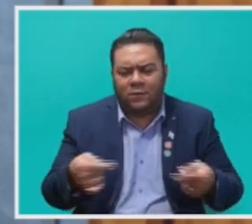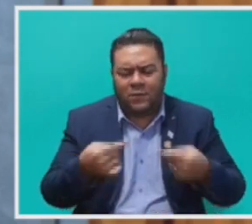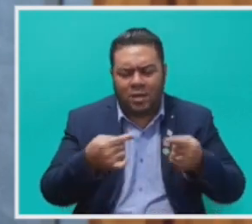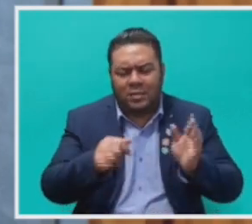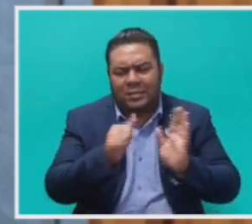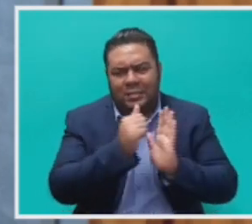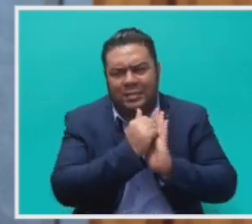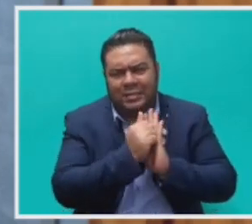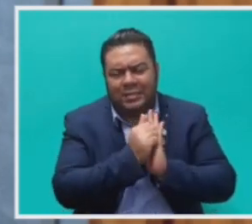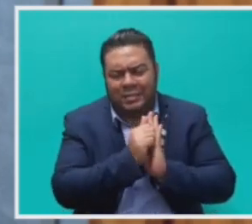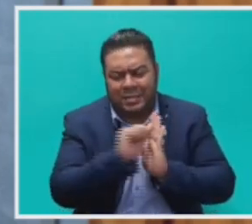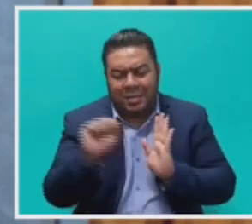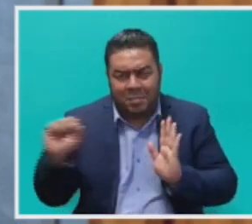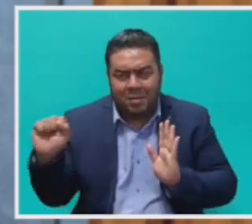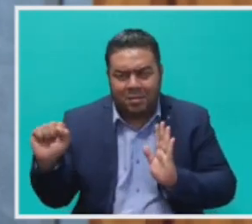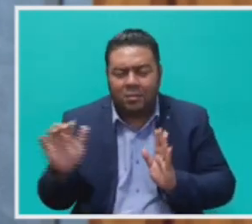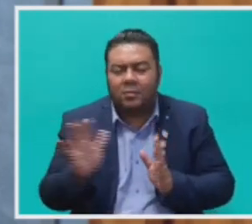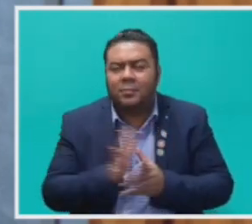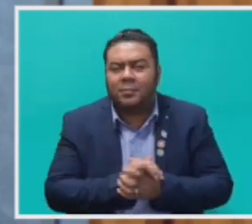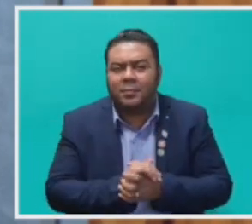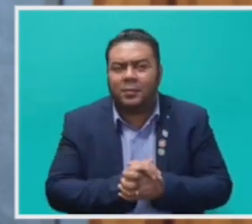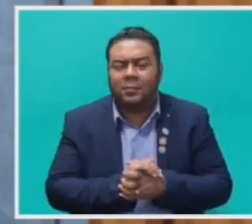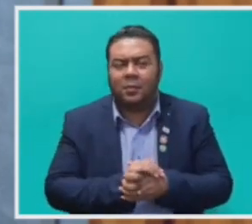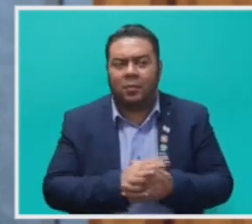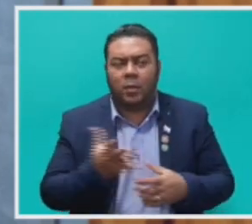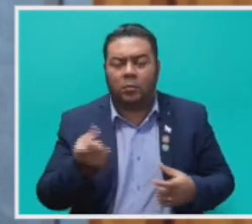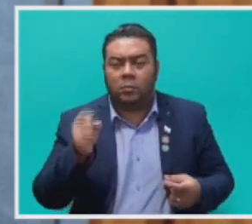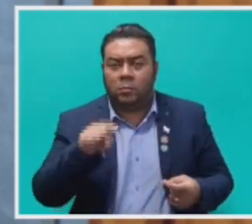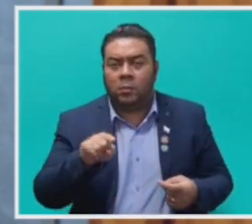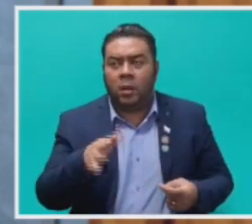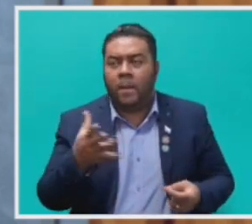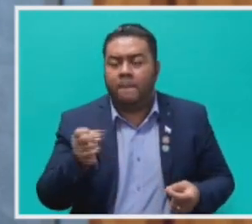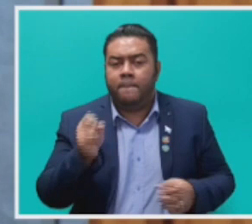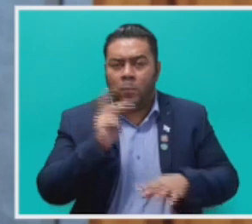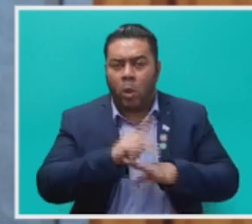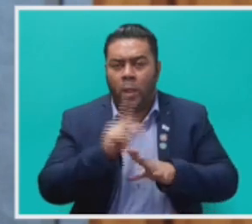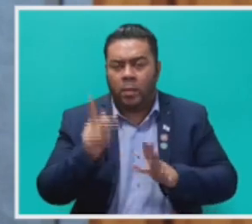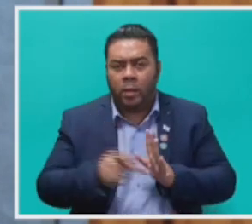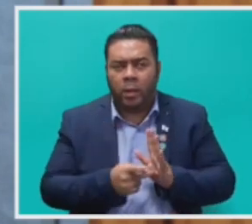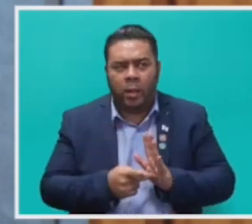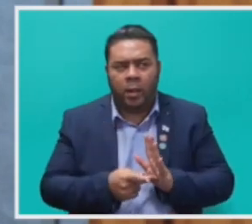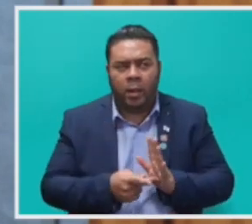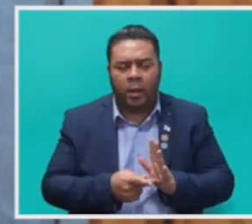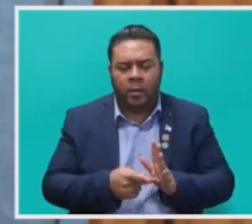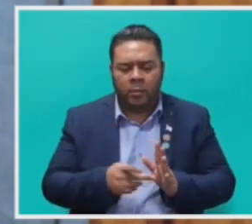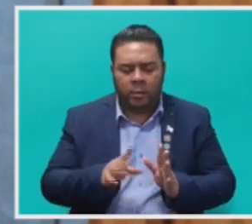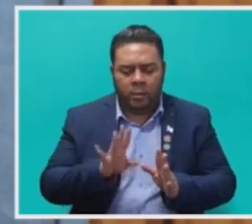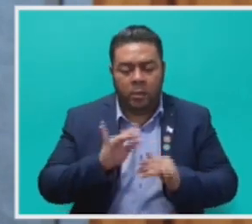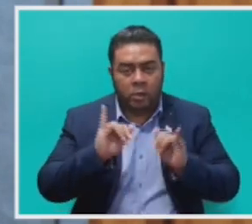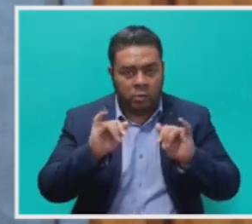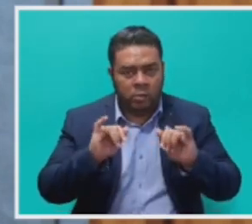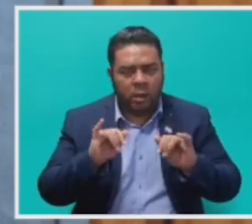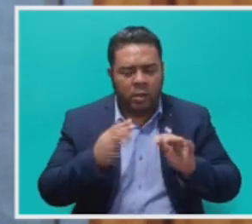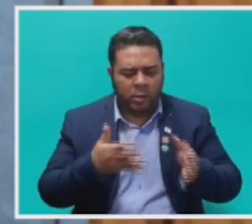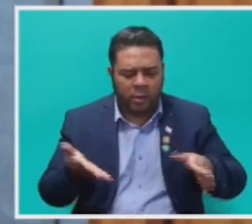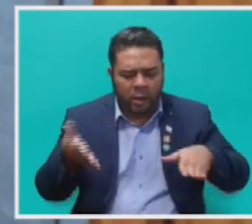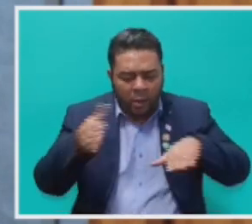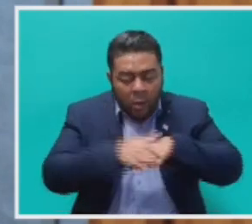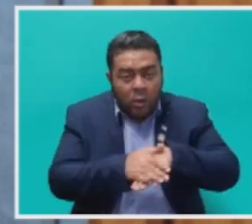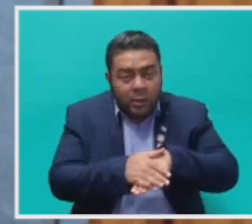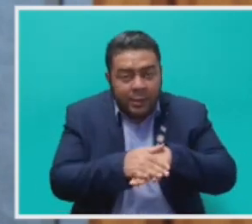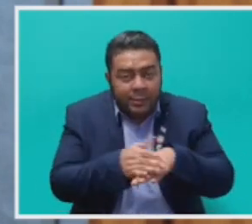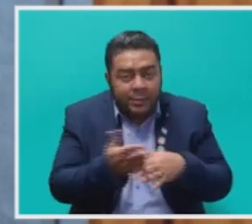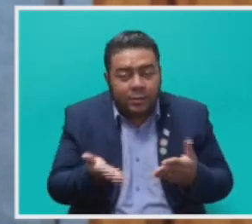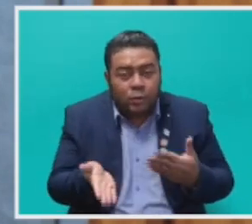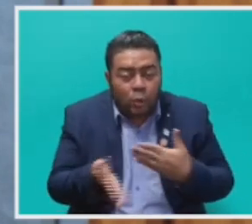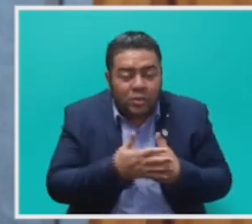statements and utterances regarding motives behind the political upheavals, so that closure and healing for Fiji